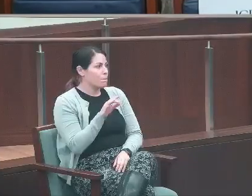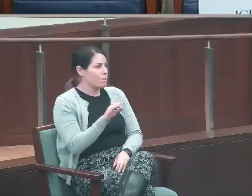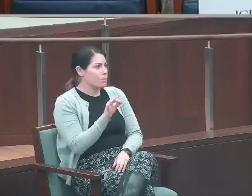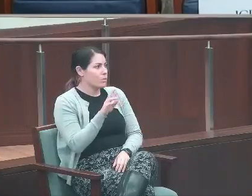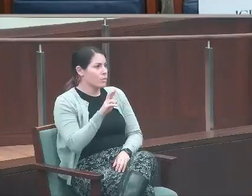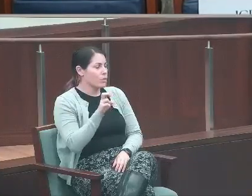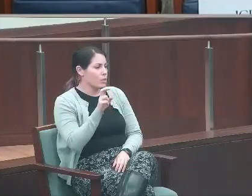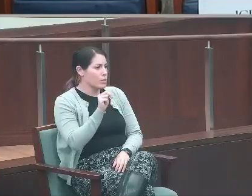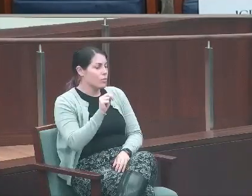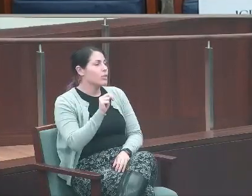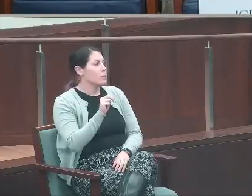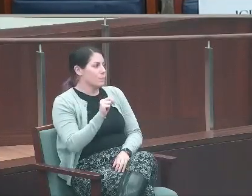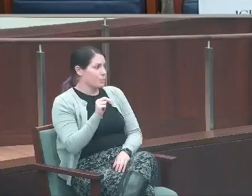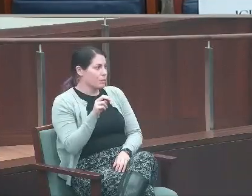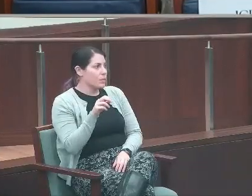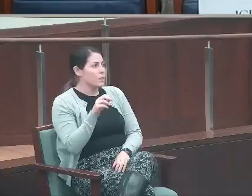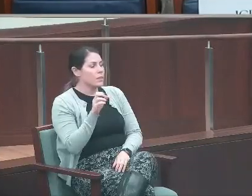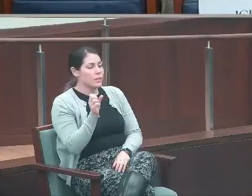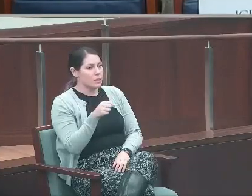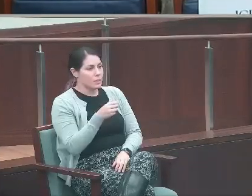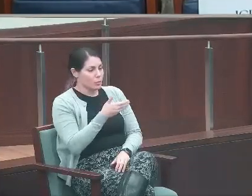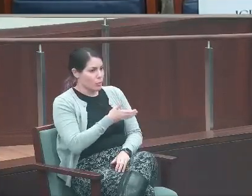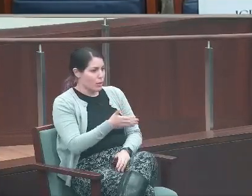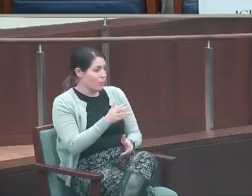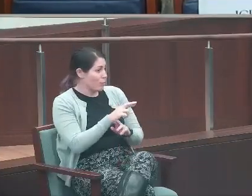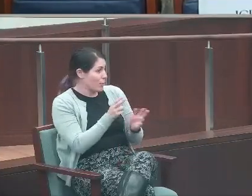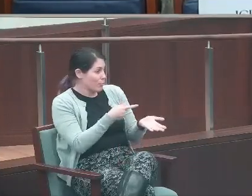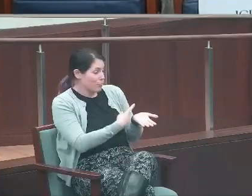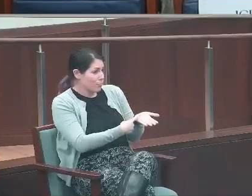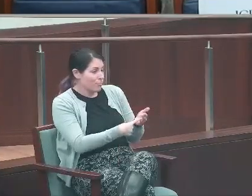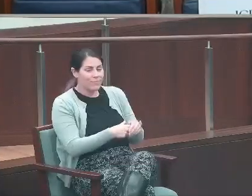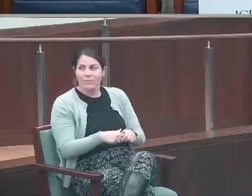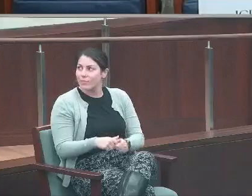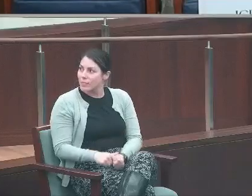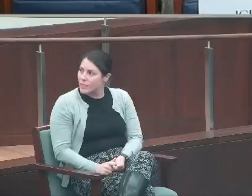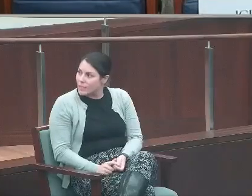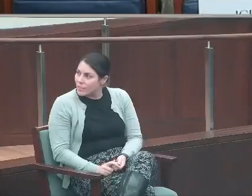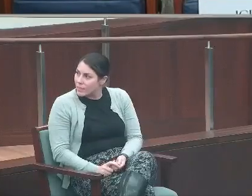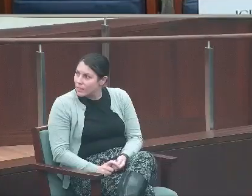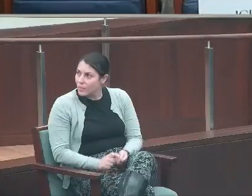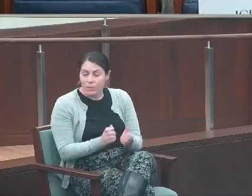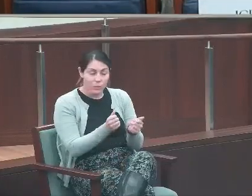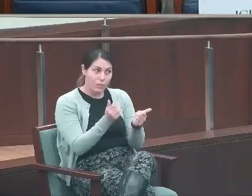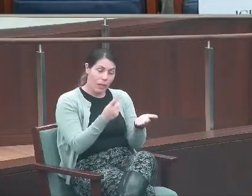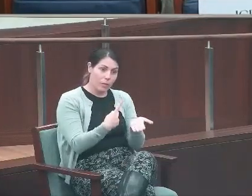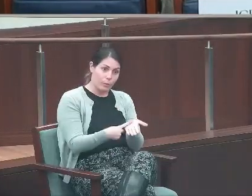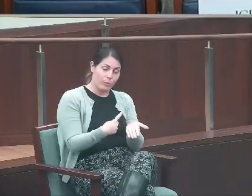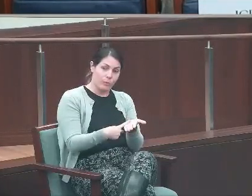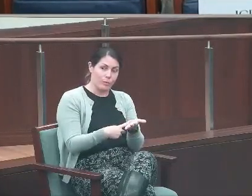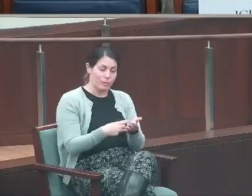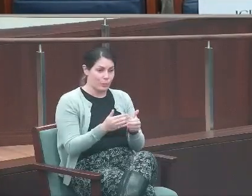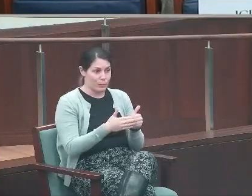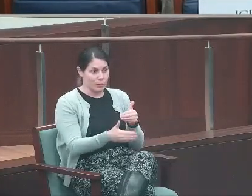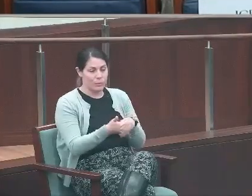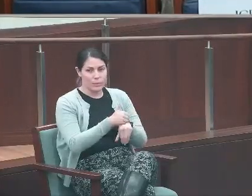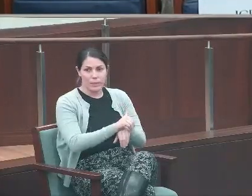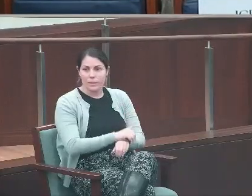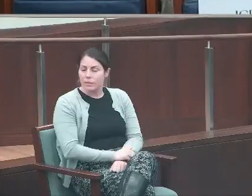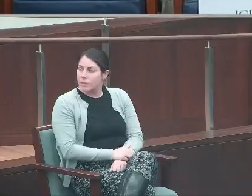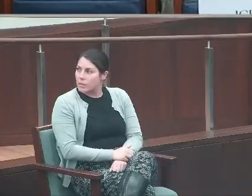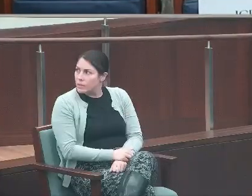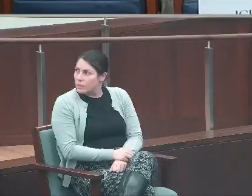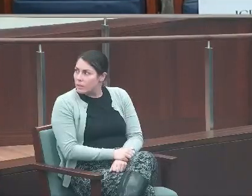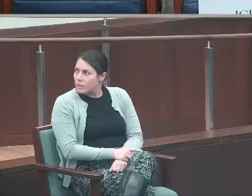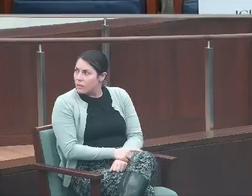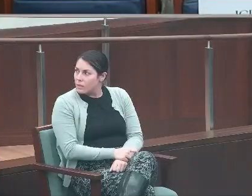So welcome, and let's just get right to it. We have a lot to cover. So let's start by